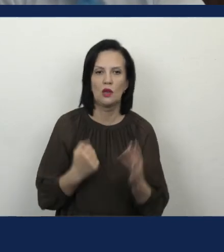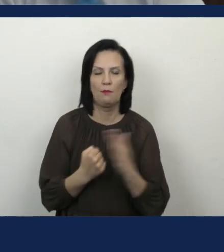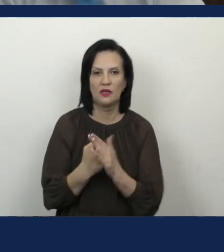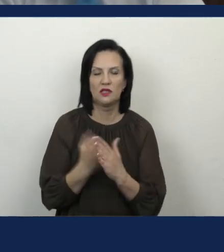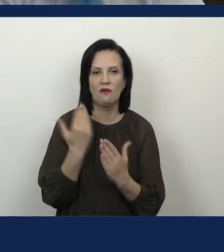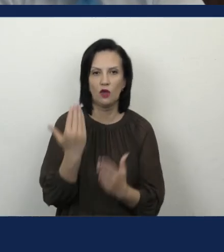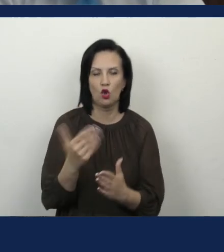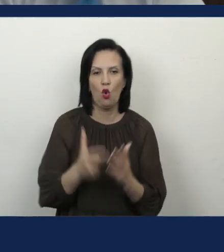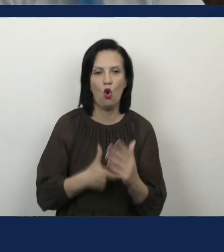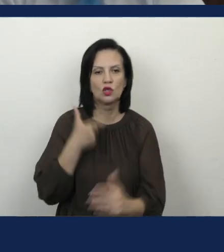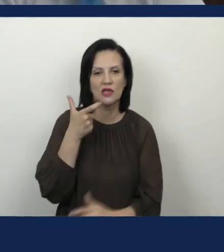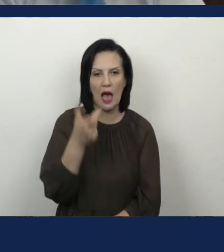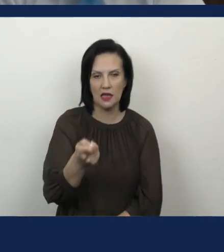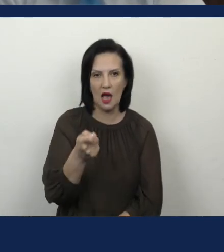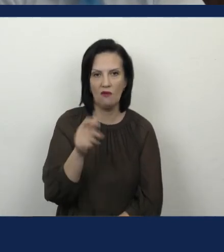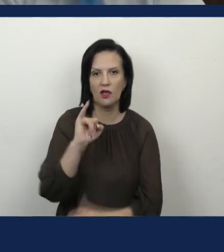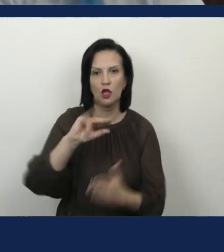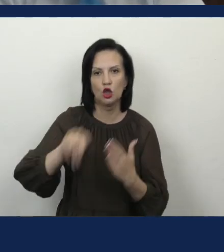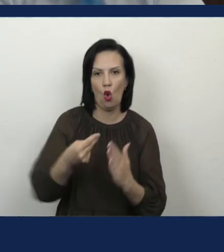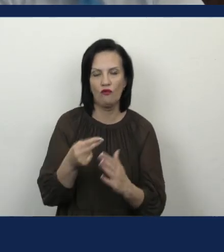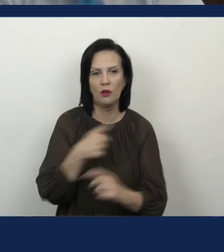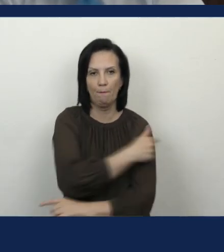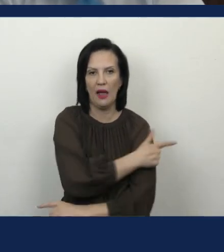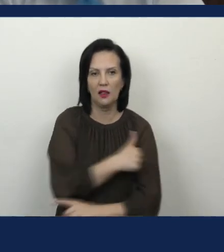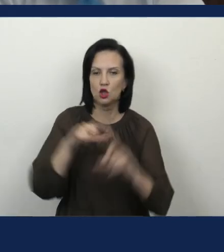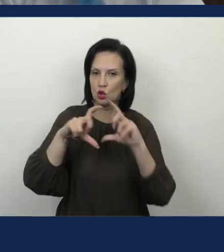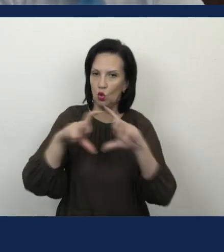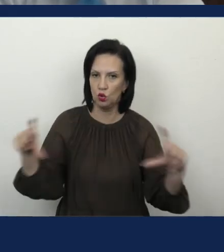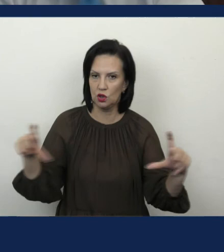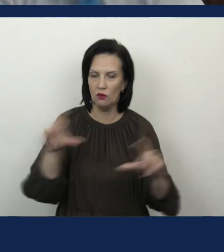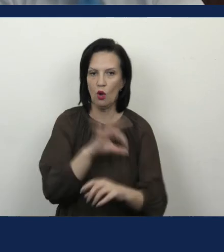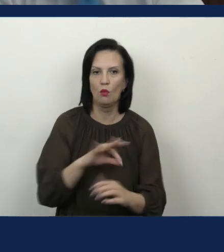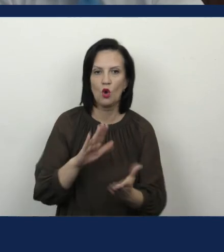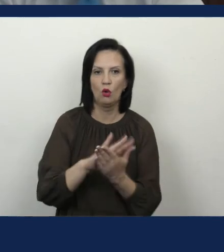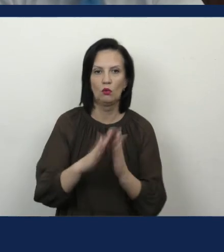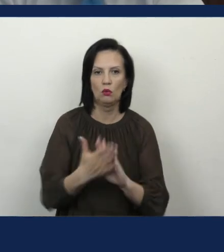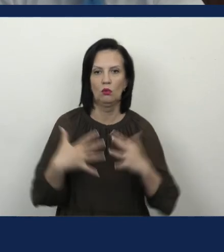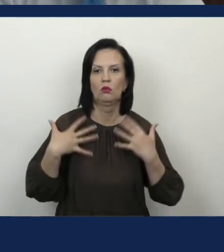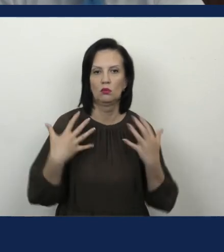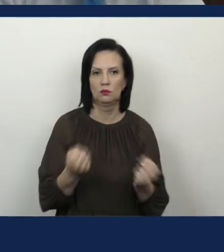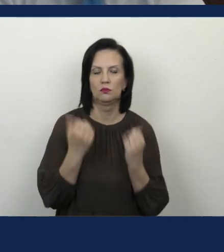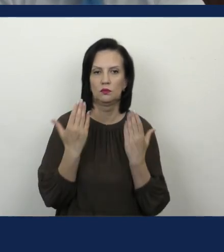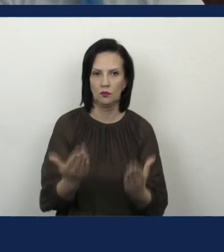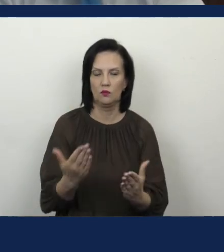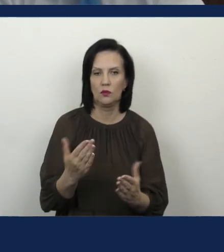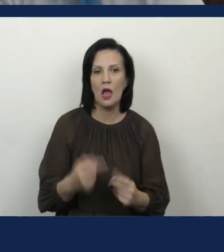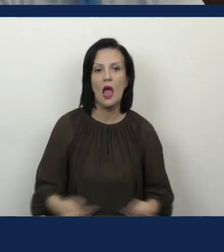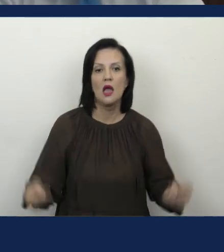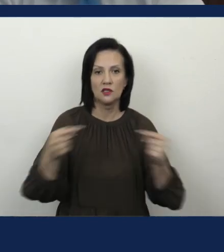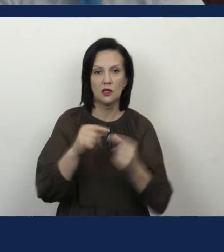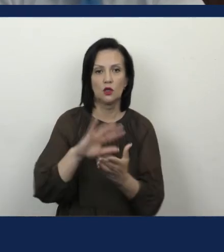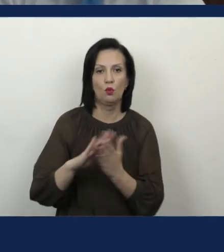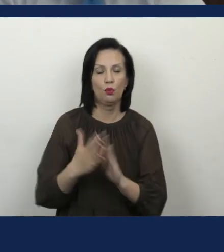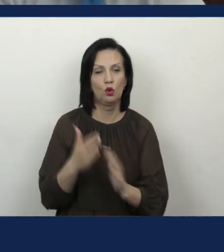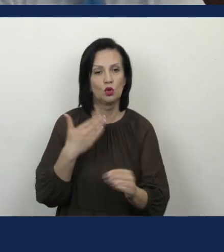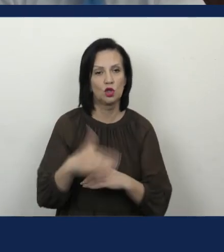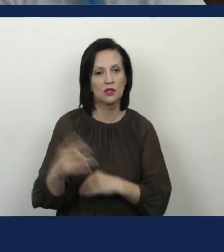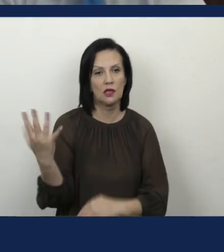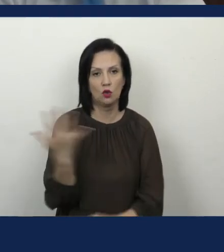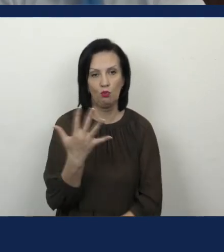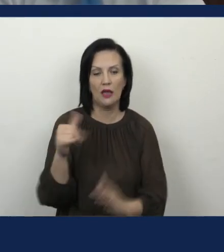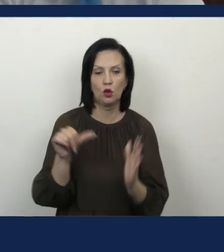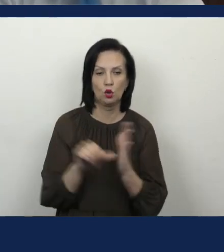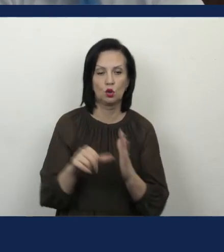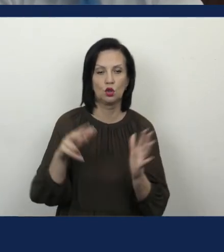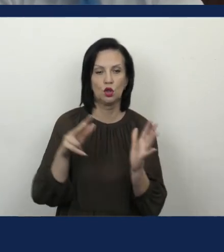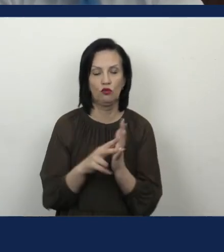are unable to move by themselves on a temporary basis. And this should be confirmed with a medical certificate. According to